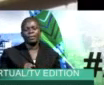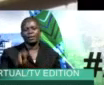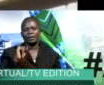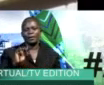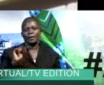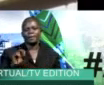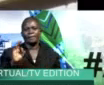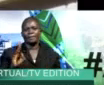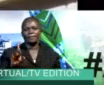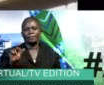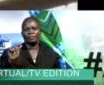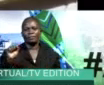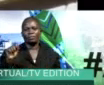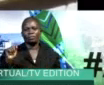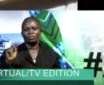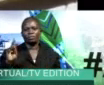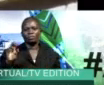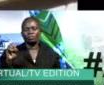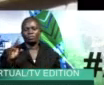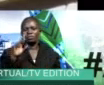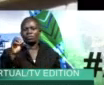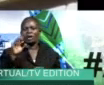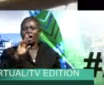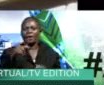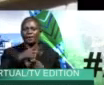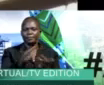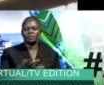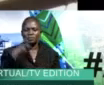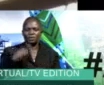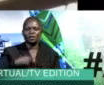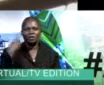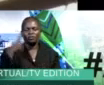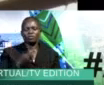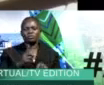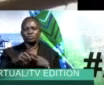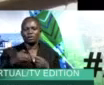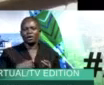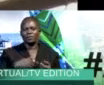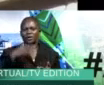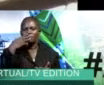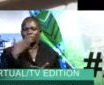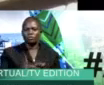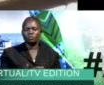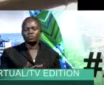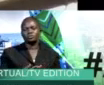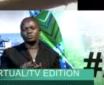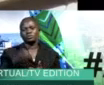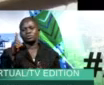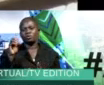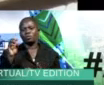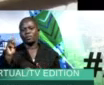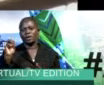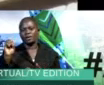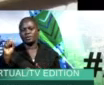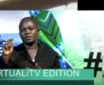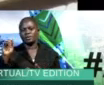natural gas infrastructures are in place, it will be difficult for us to have a sustainable domestic gas supply in